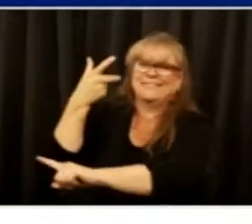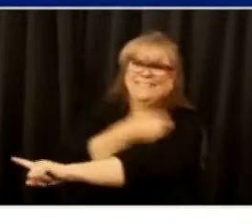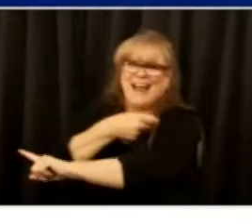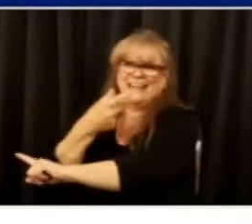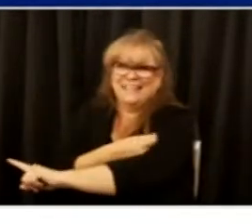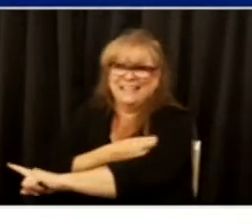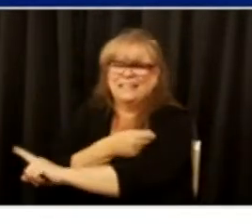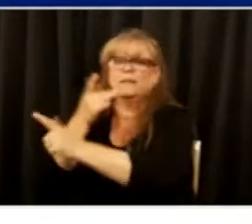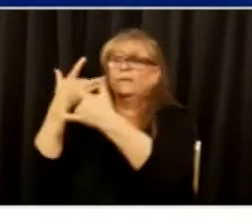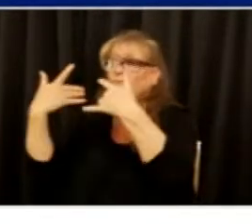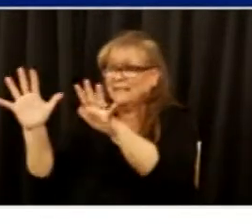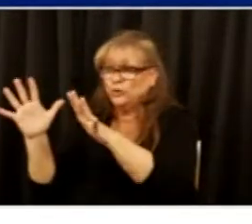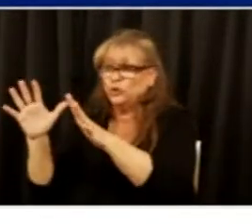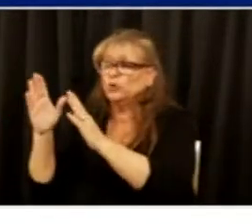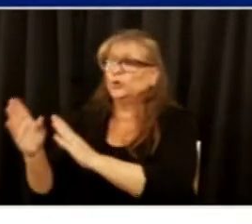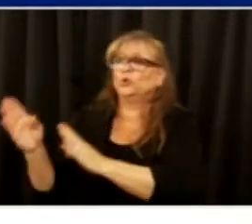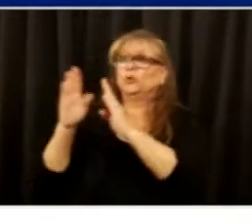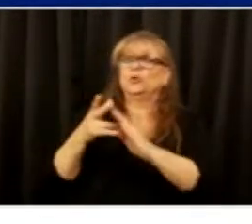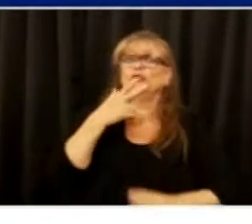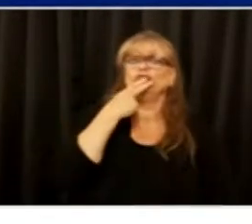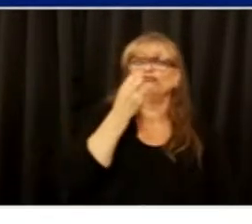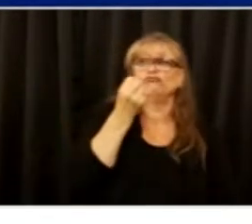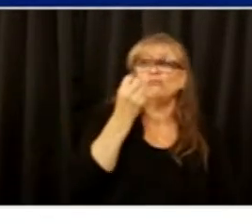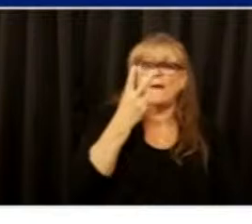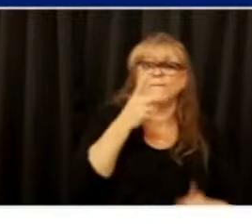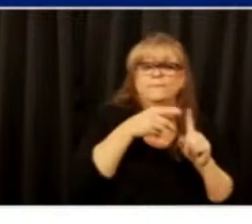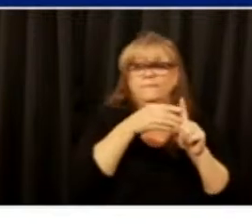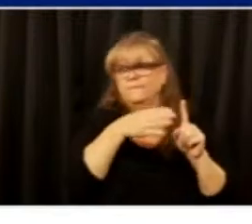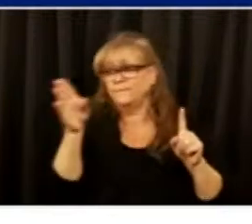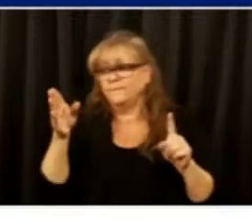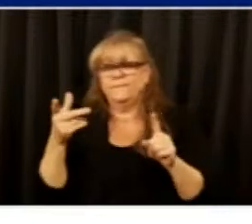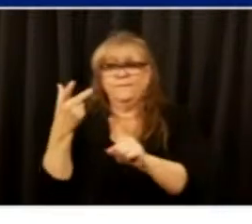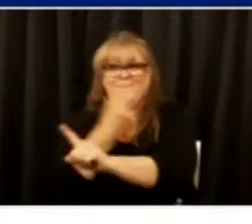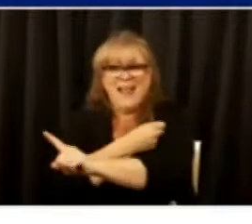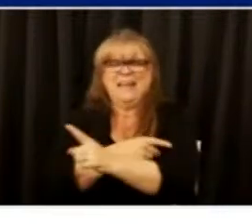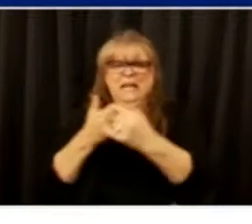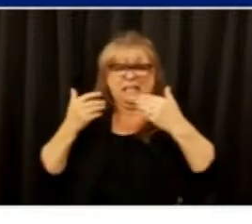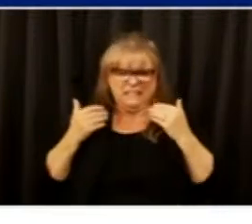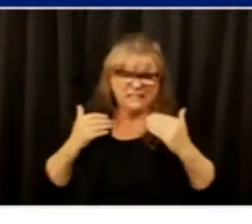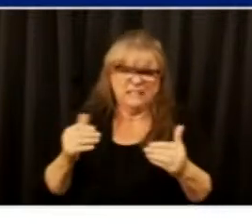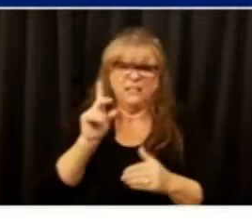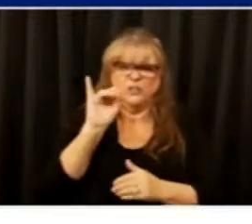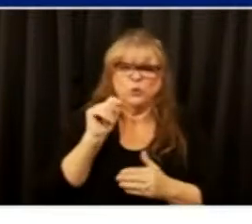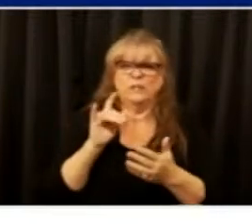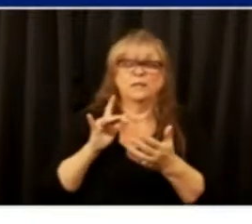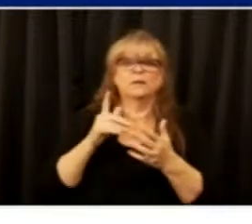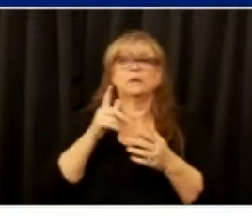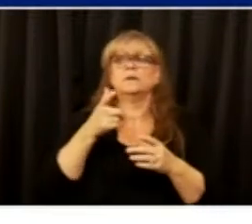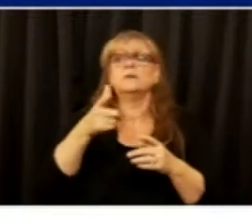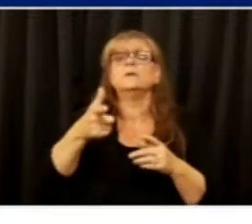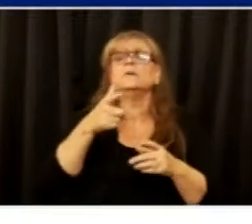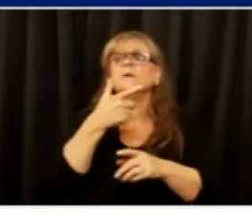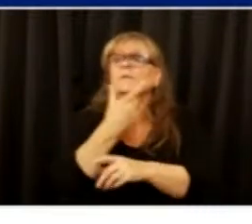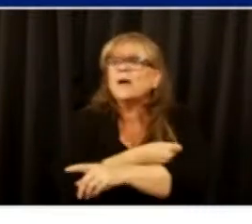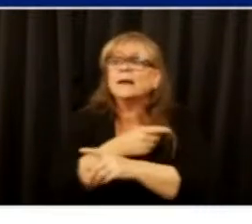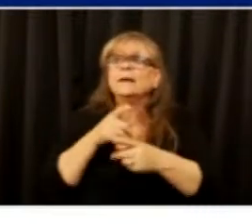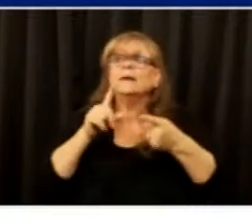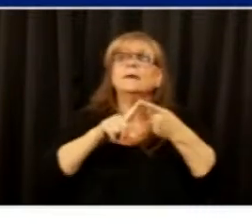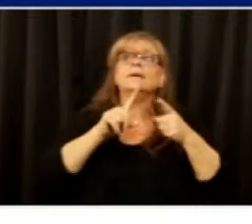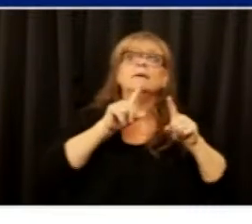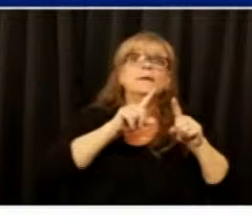up, take a moment and get it done. You can do it at your local pharmacy, one of our drive-through clinics, at Ball Arena, Dick's Sporting